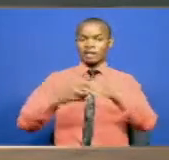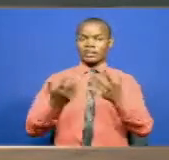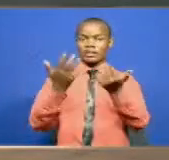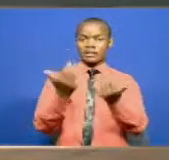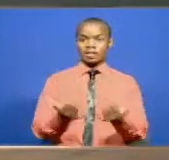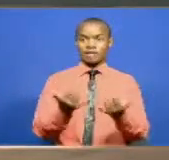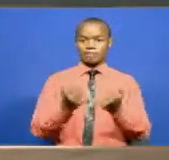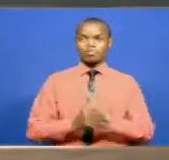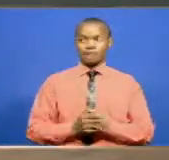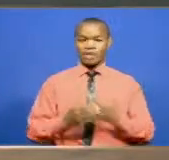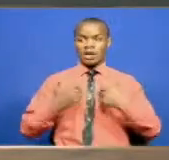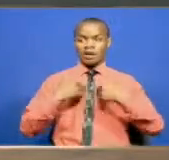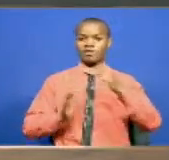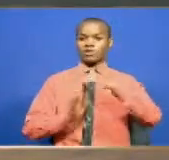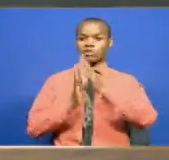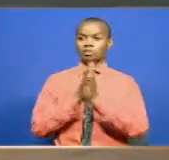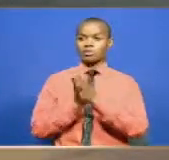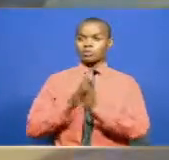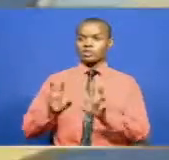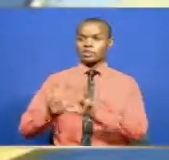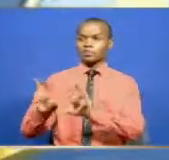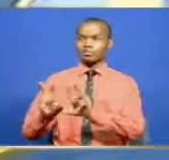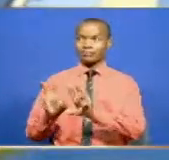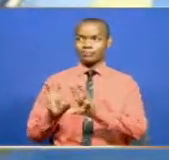now with its highlights.